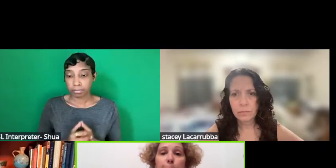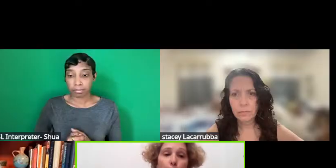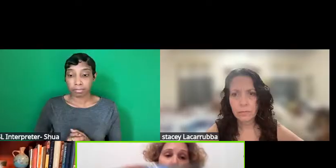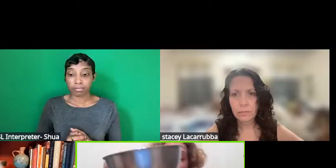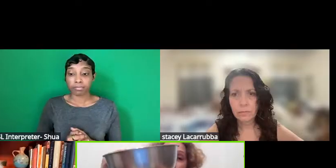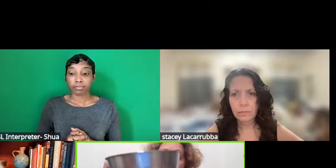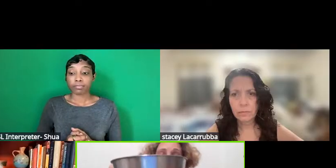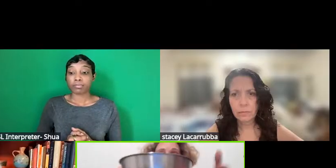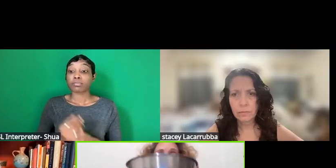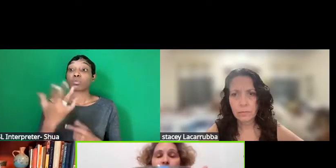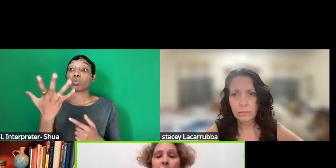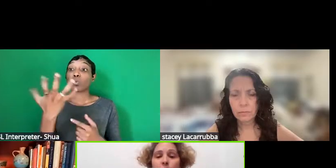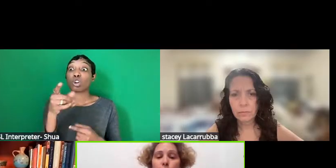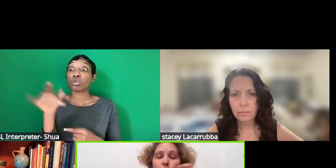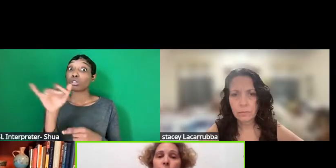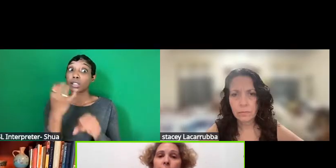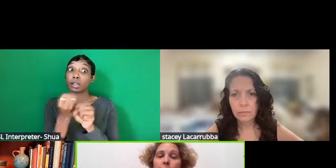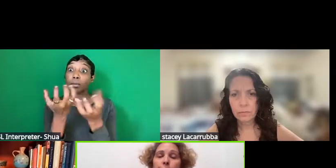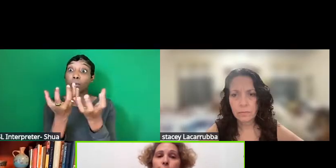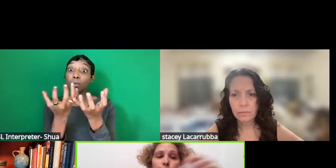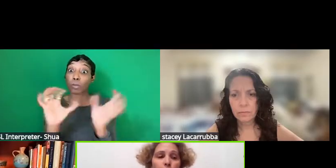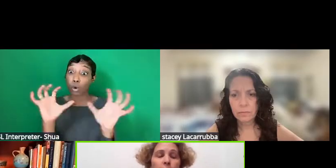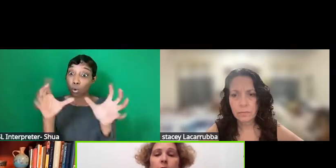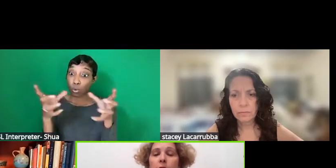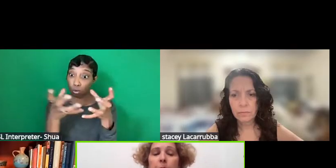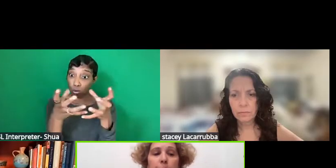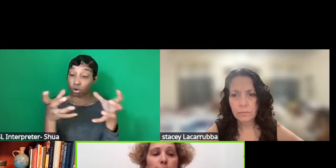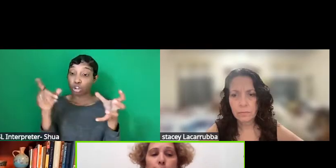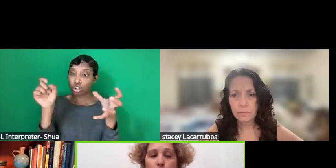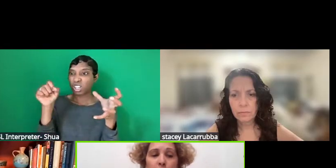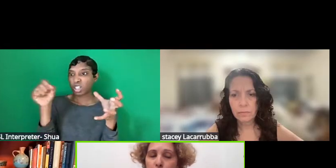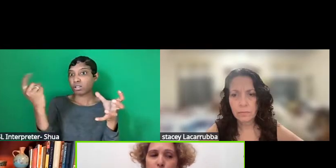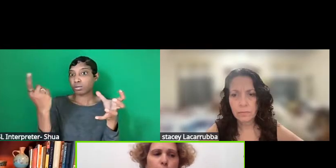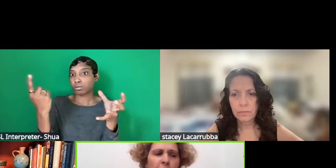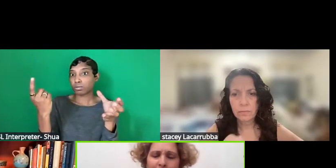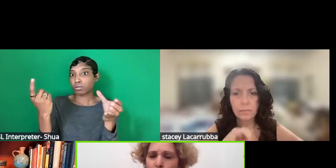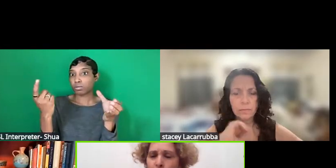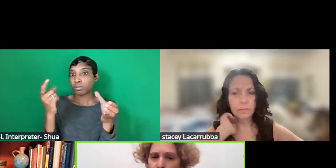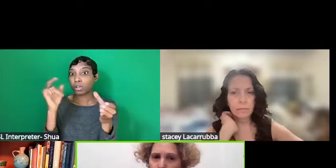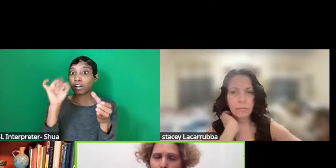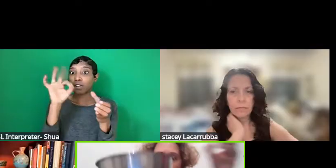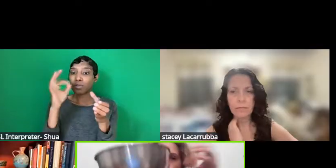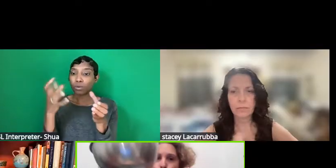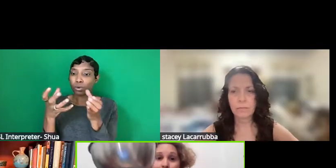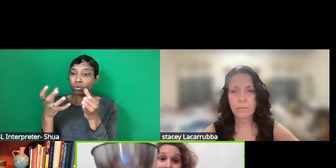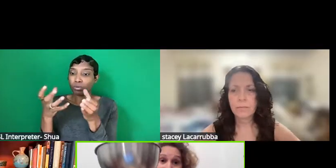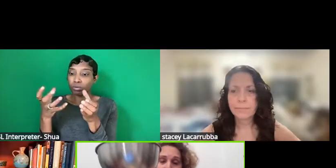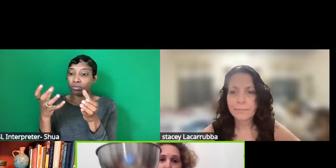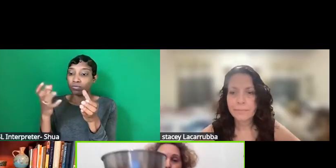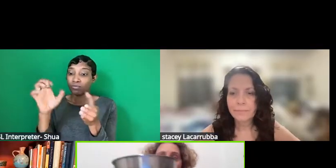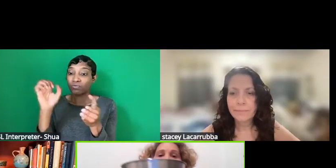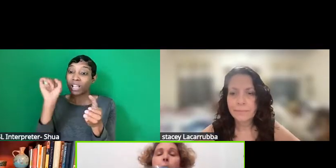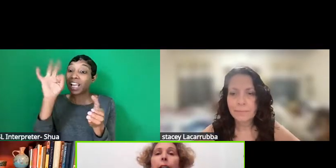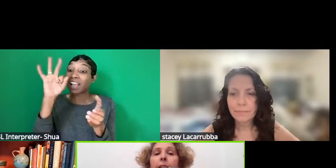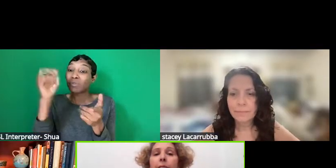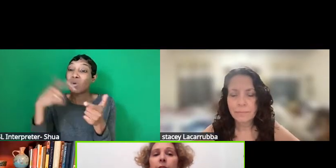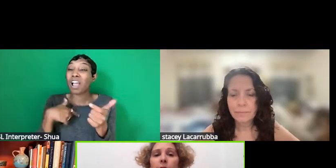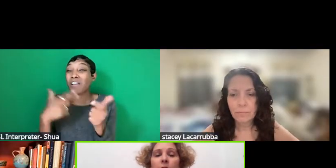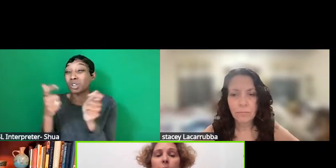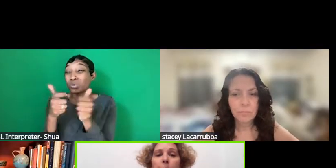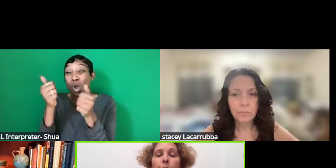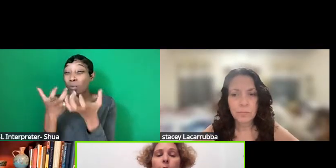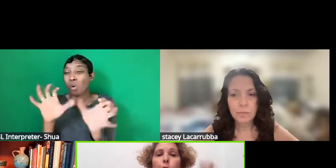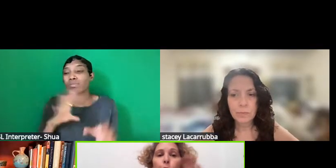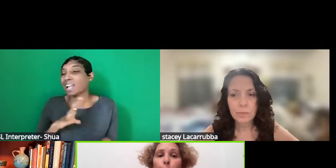get a bowl. I would say this is a good size. If you can do it, if you do it a little bit smaller, that's fine too. I wouldn't go tiny, tiny bowl.